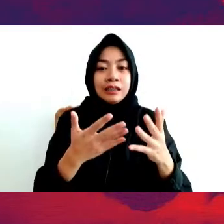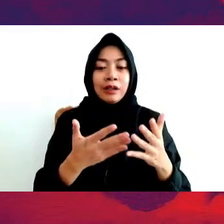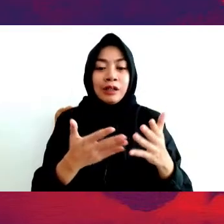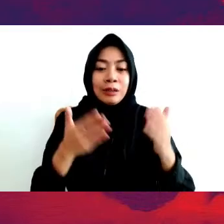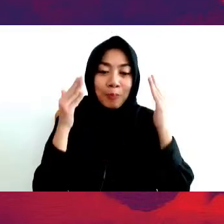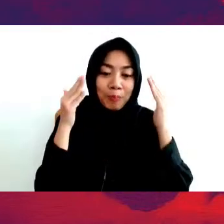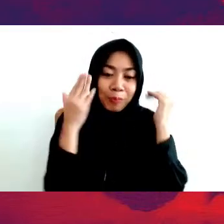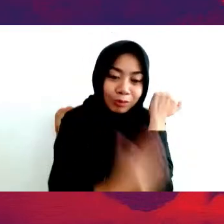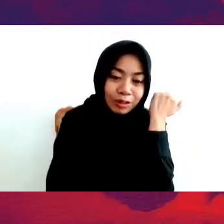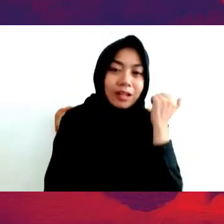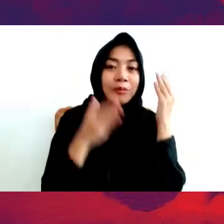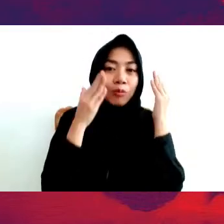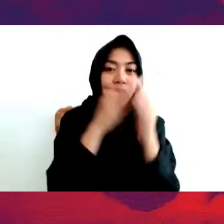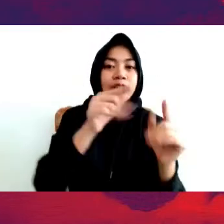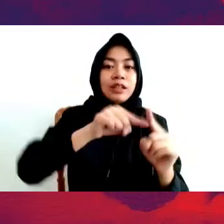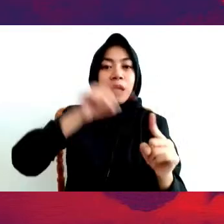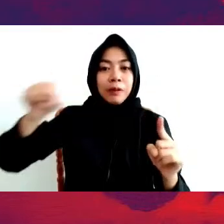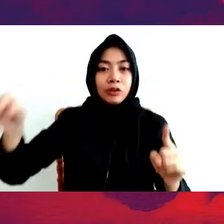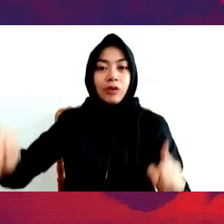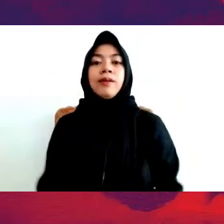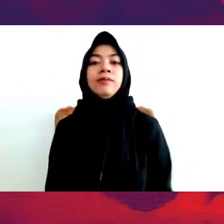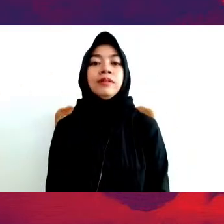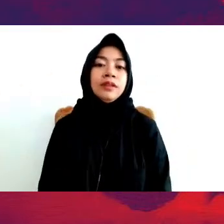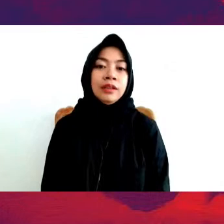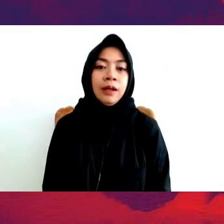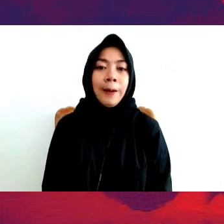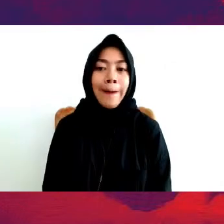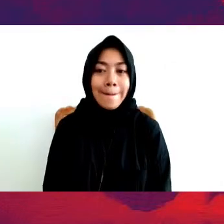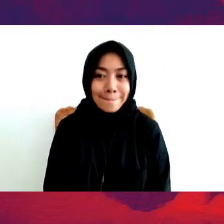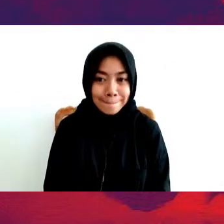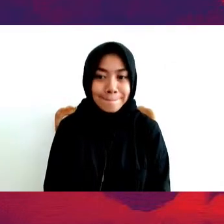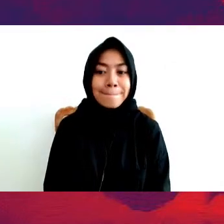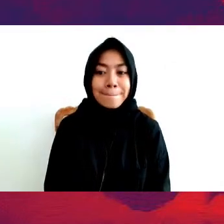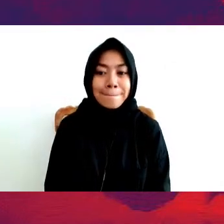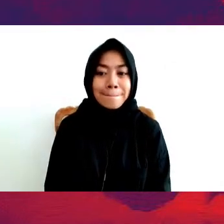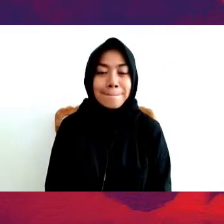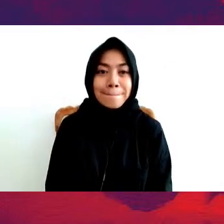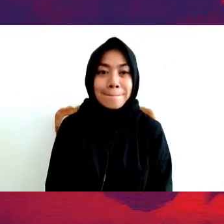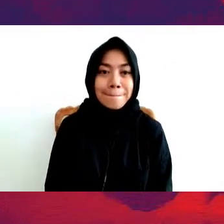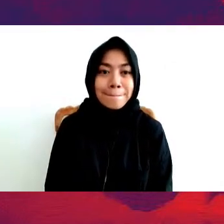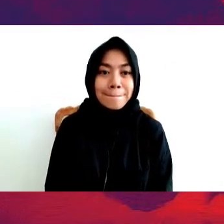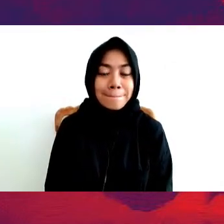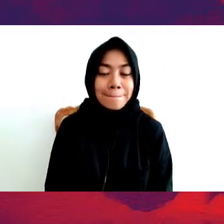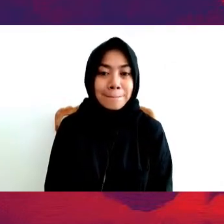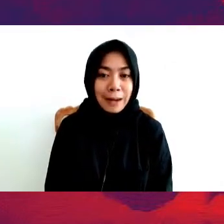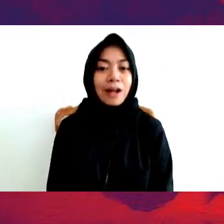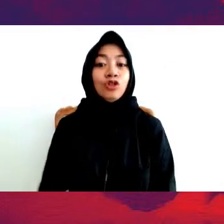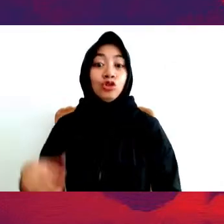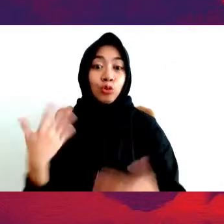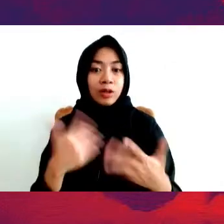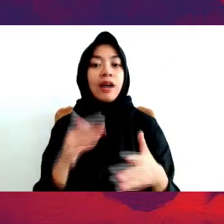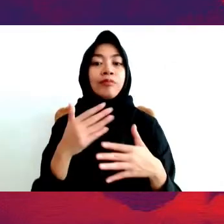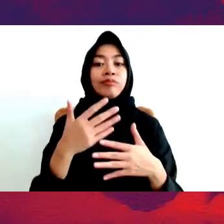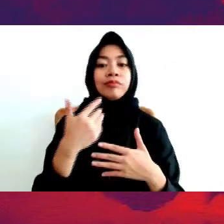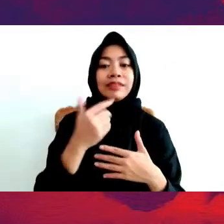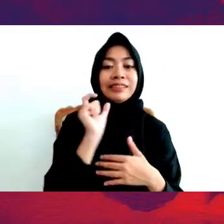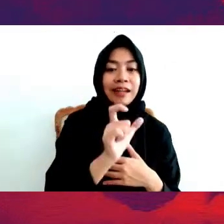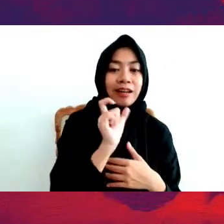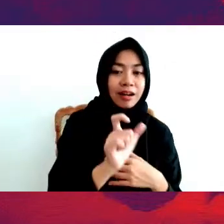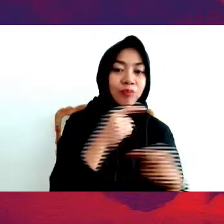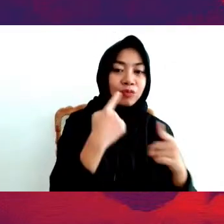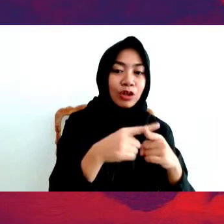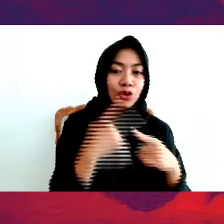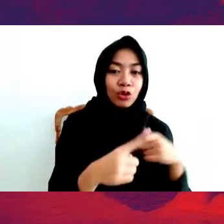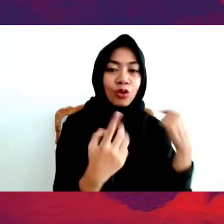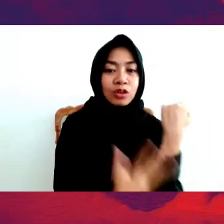step, the global MPI combines 2 pieces of information to measure poverty, which is the incidence or